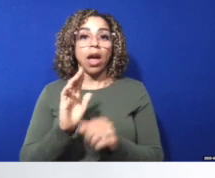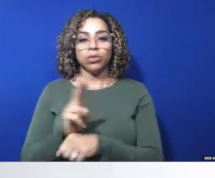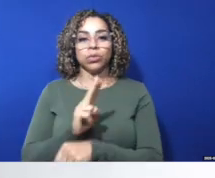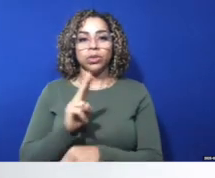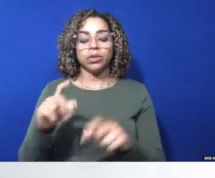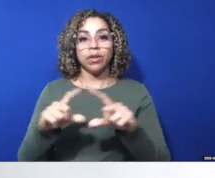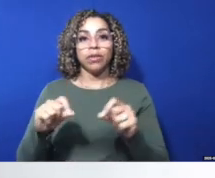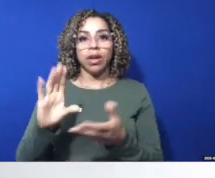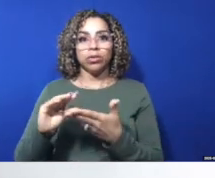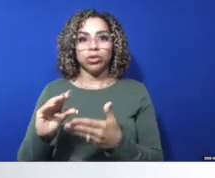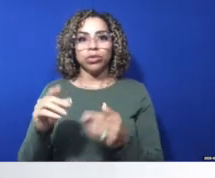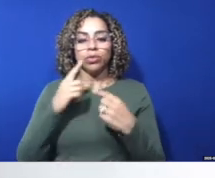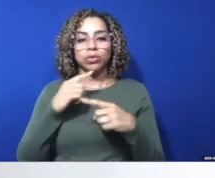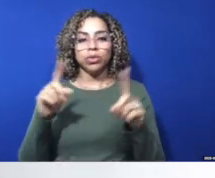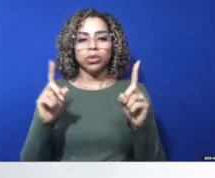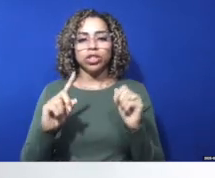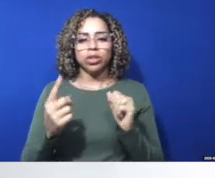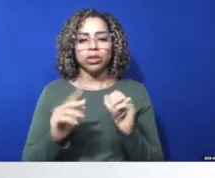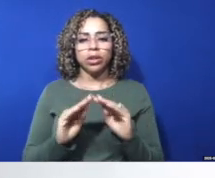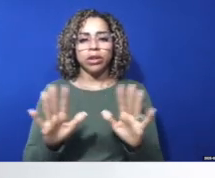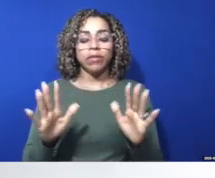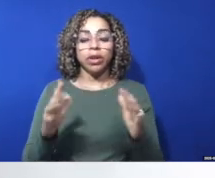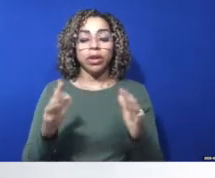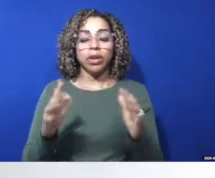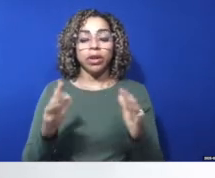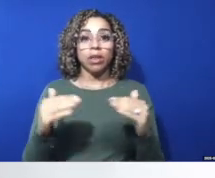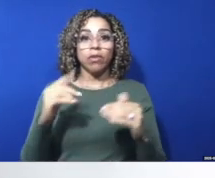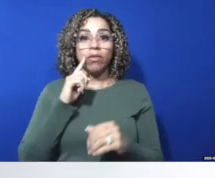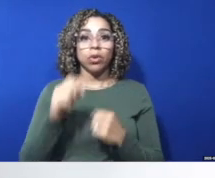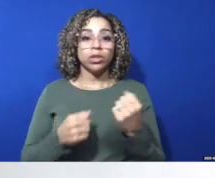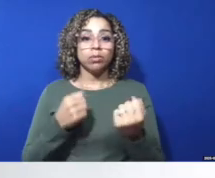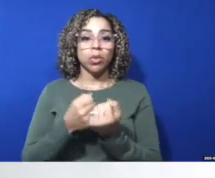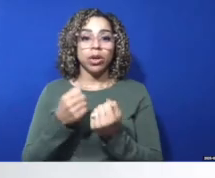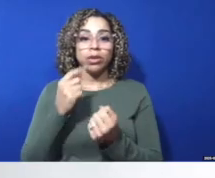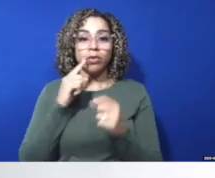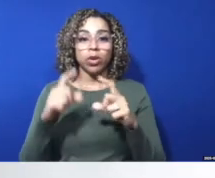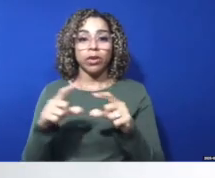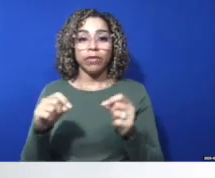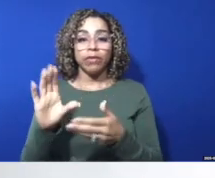clarify that the current levels of support for vouchers will stay the same, right?